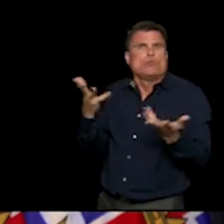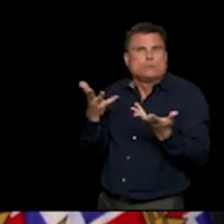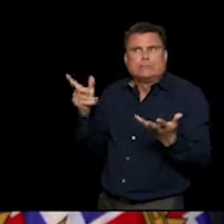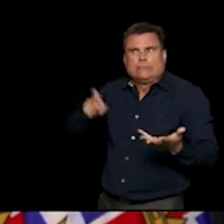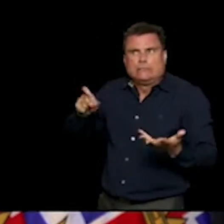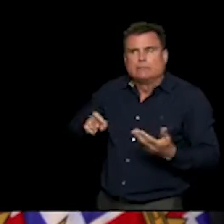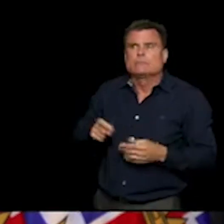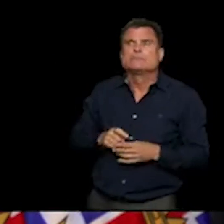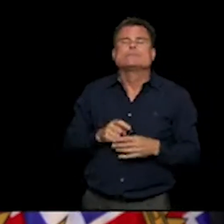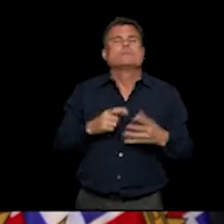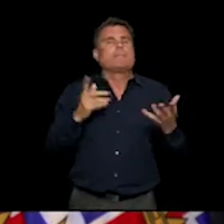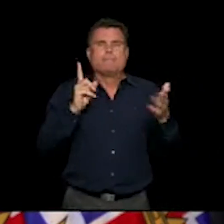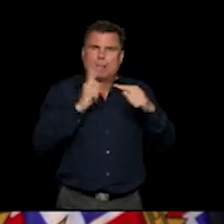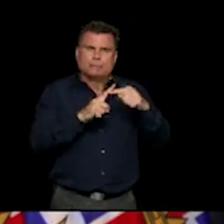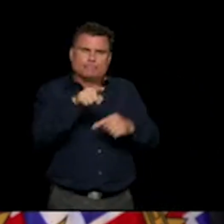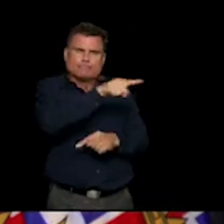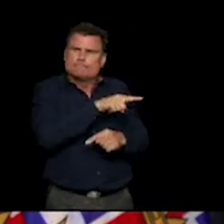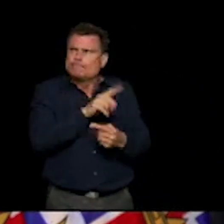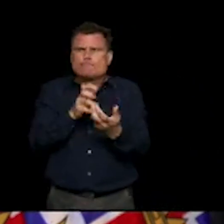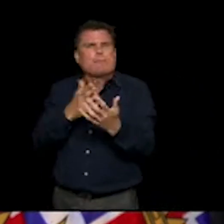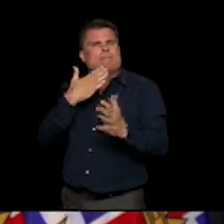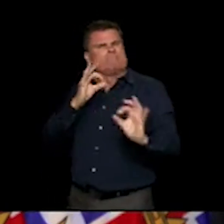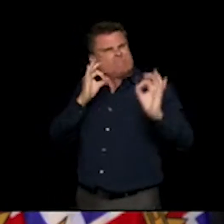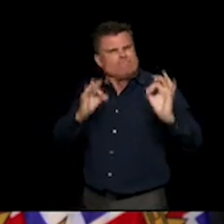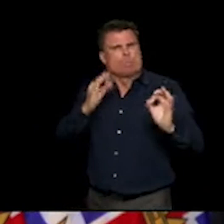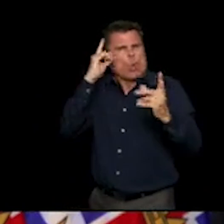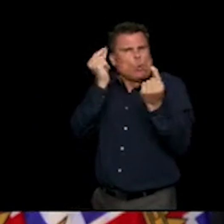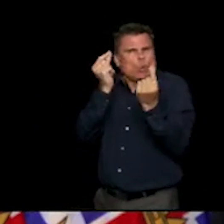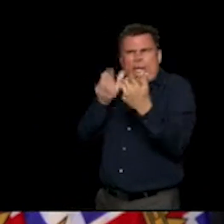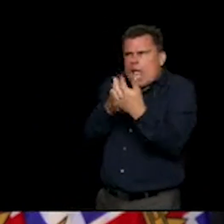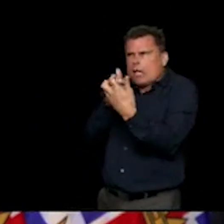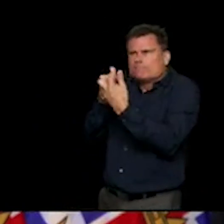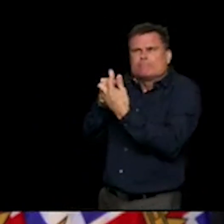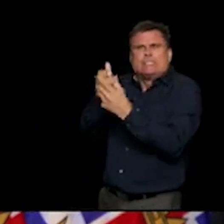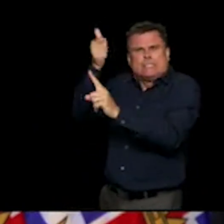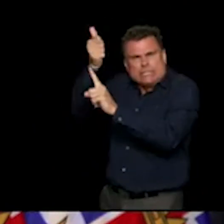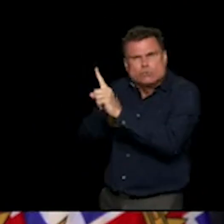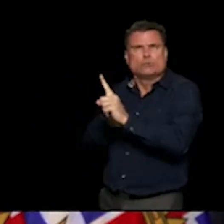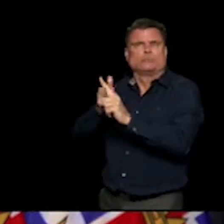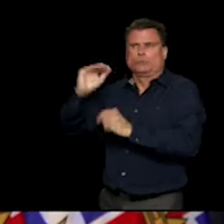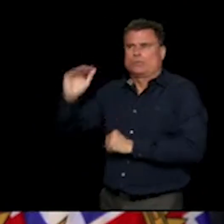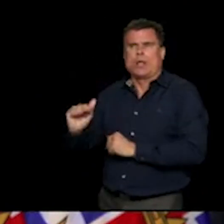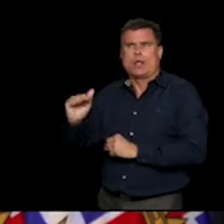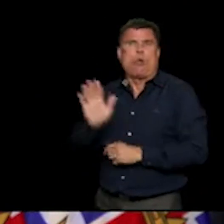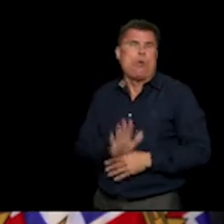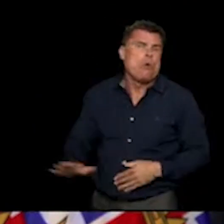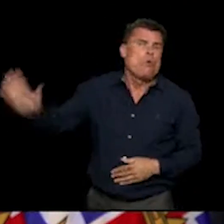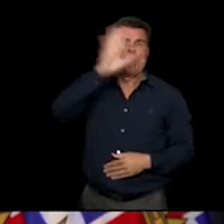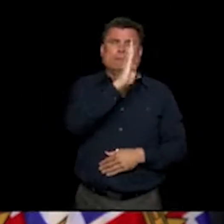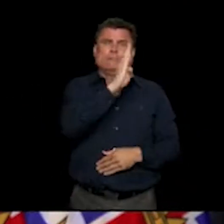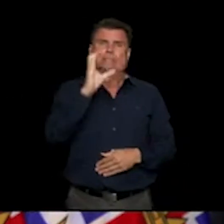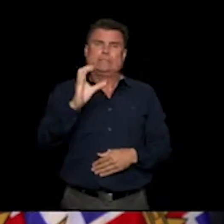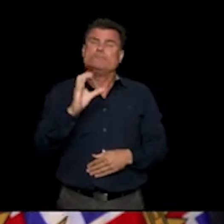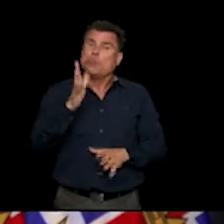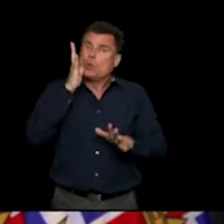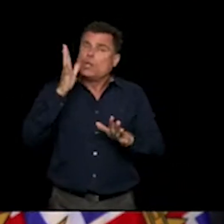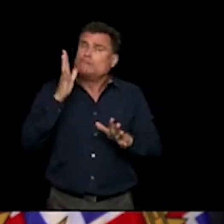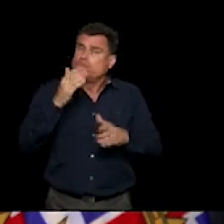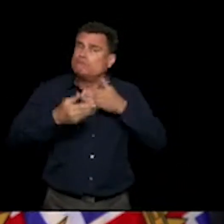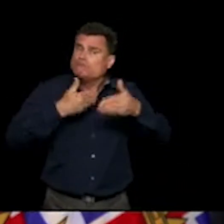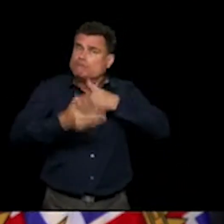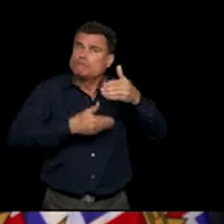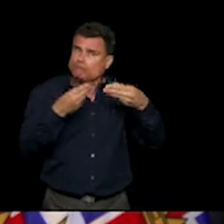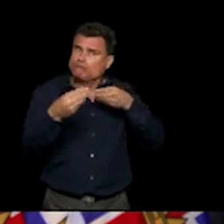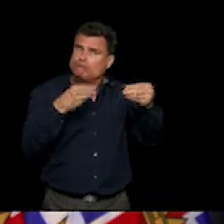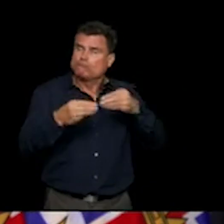much more accurate picture of what that demand looks like. It's going to look different in different parts of the province, there's no question about that.